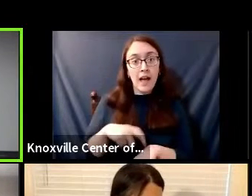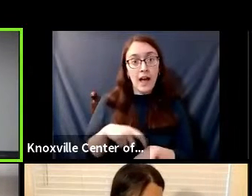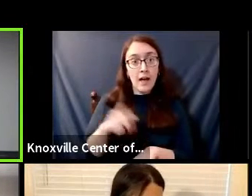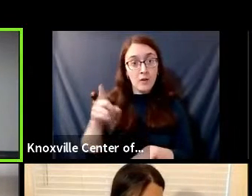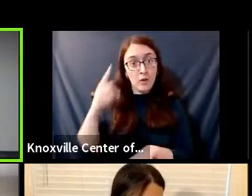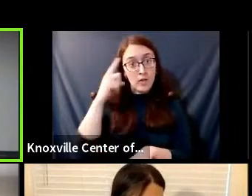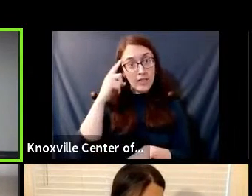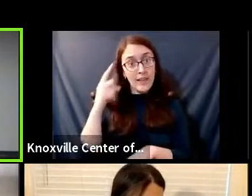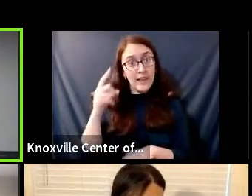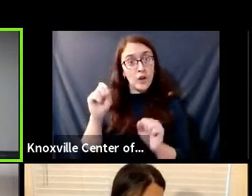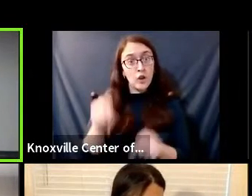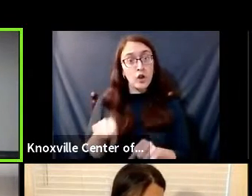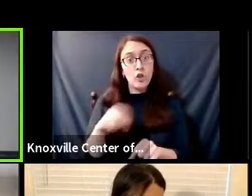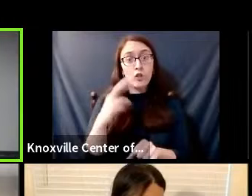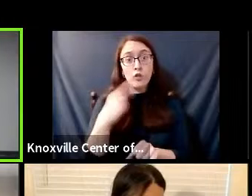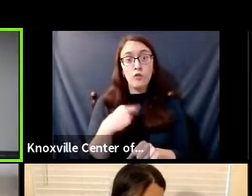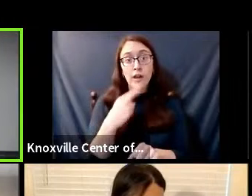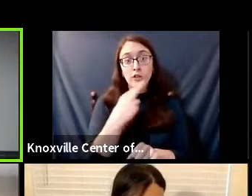with moving the restaurant